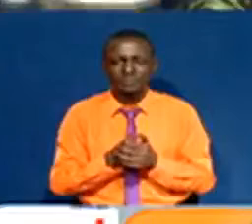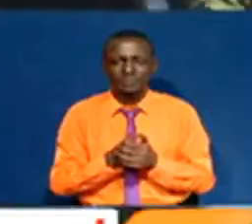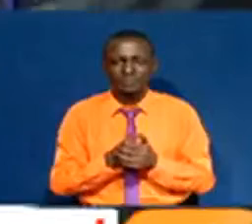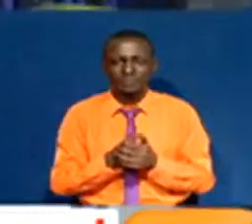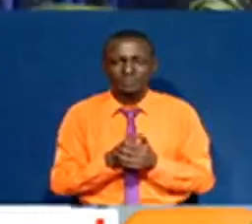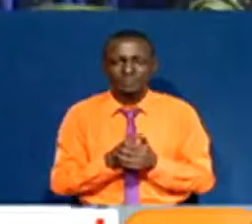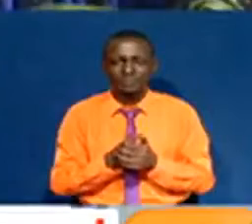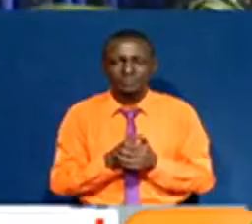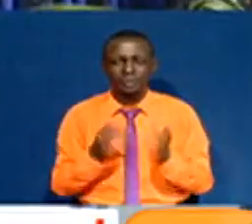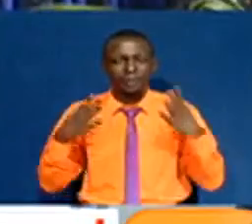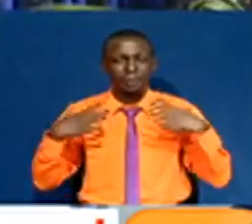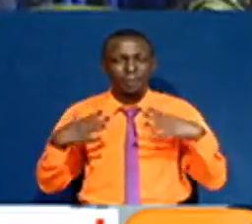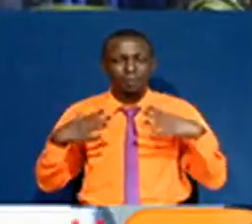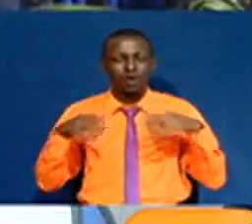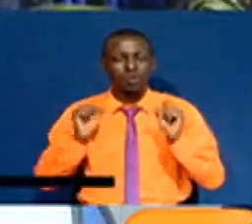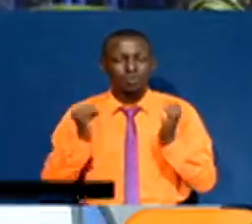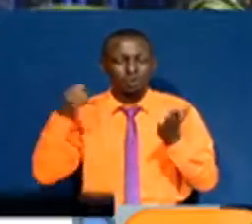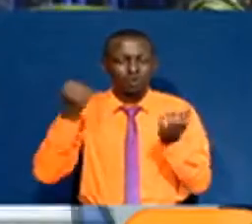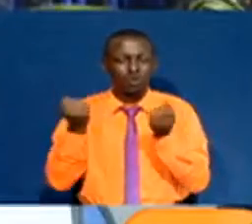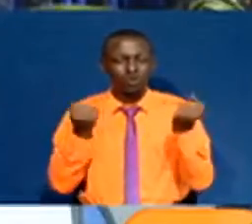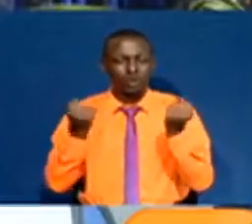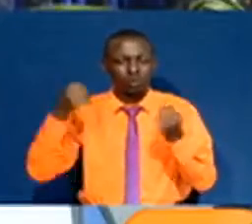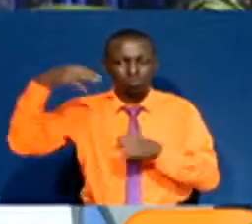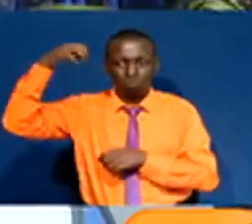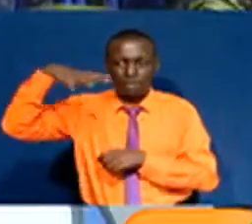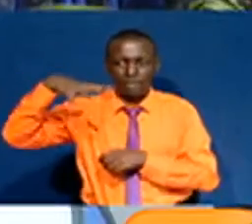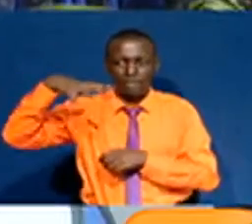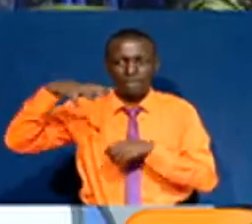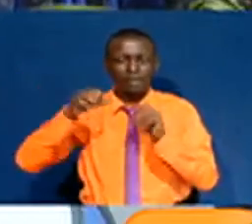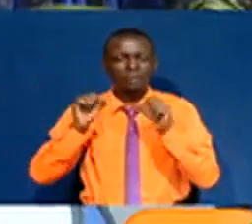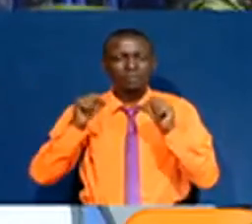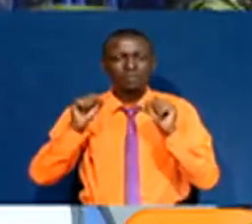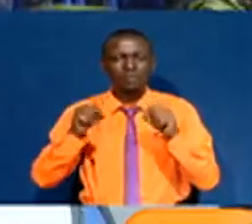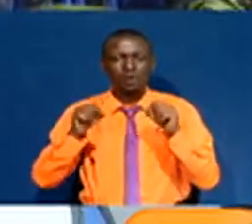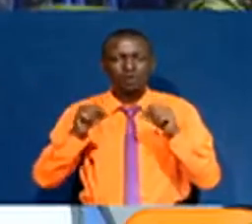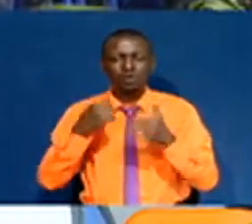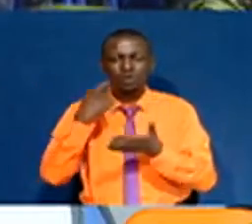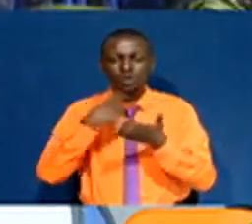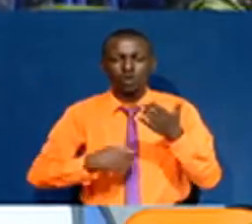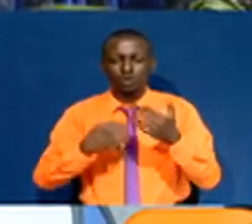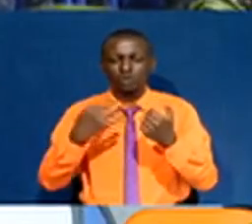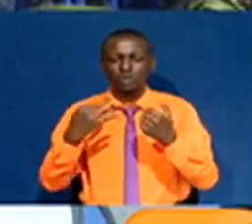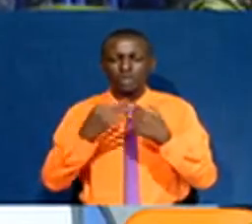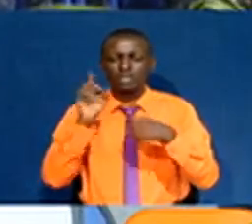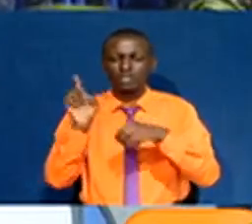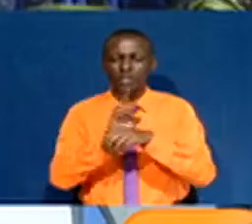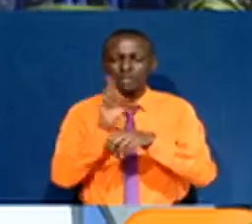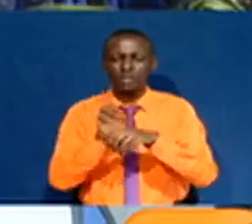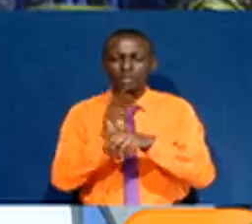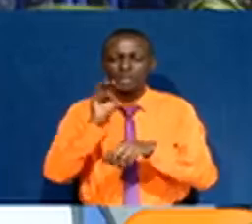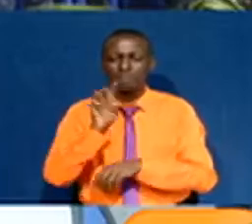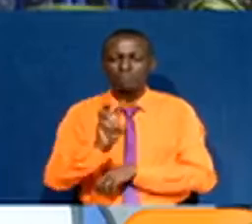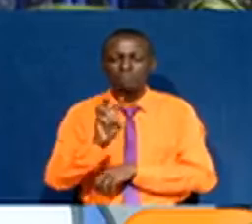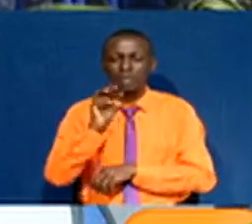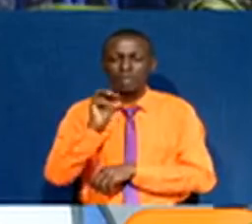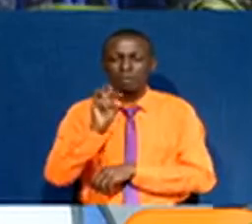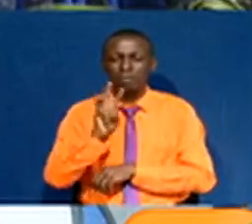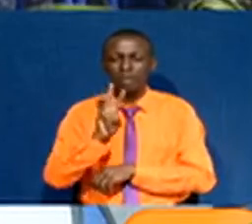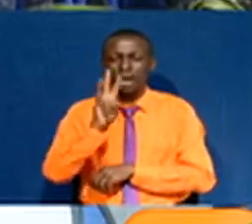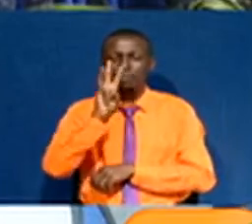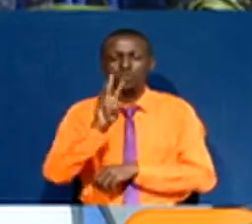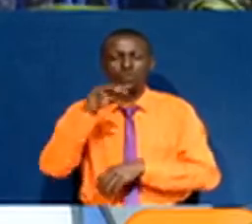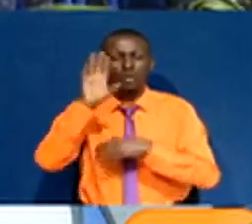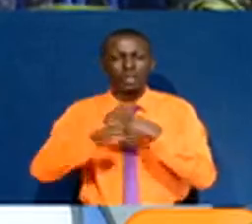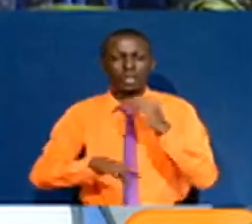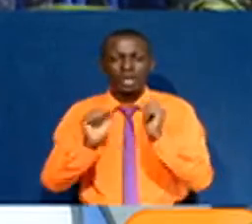So for people who are considering electric vehicles, this will be available at 8 shillings per megawatt hours rather than the usual 16 shillings per